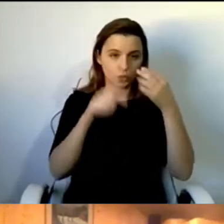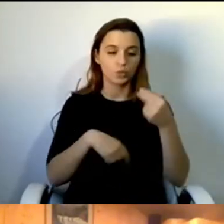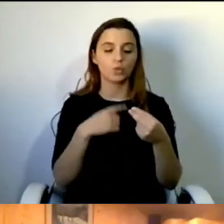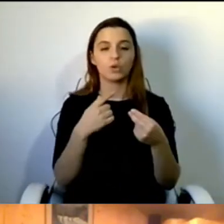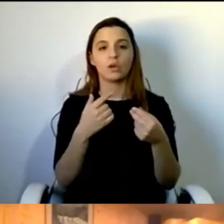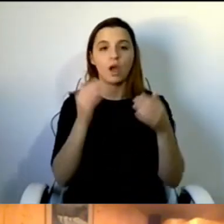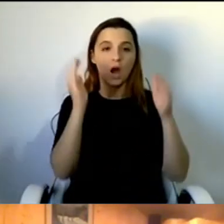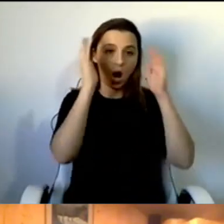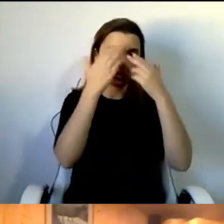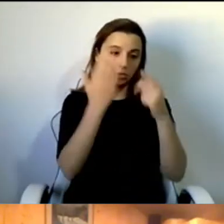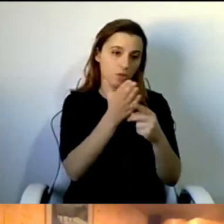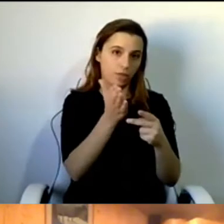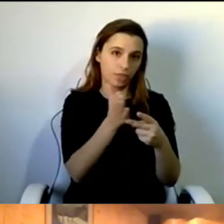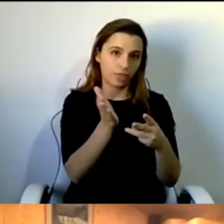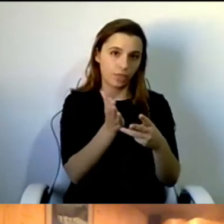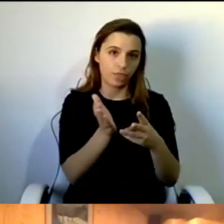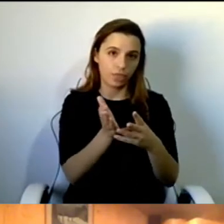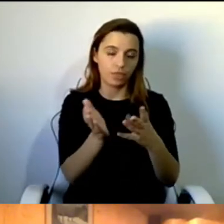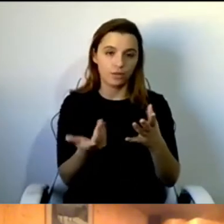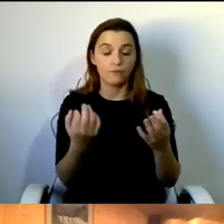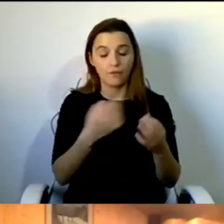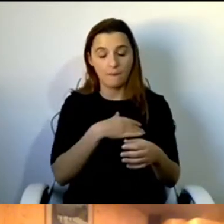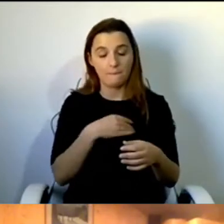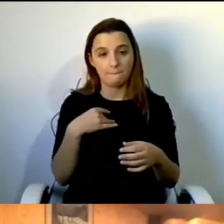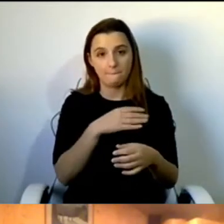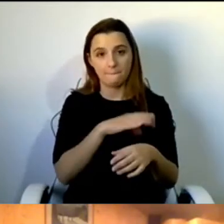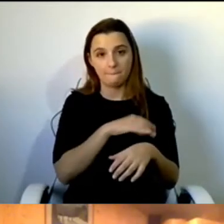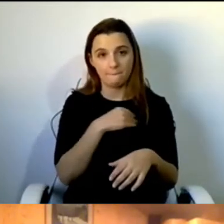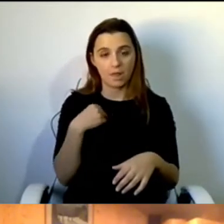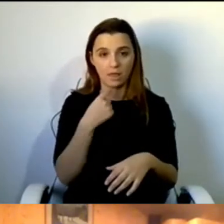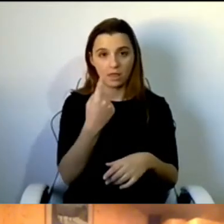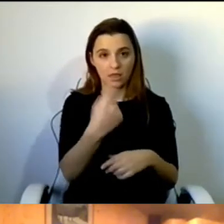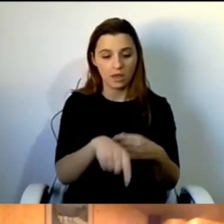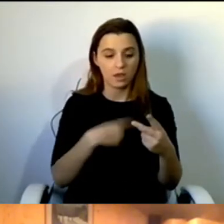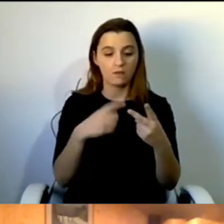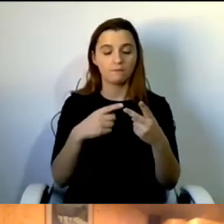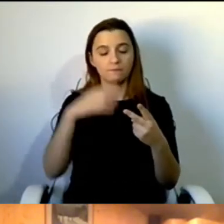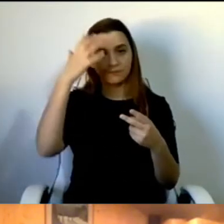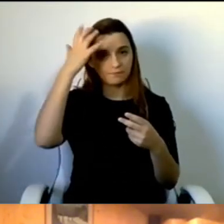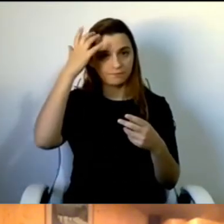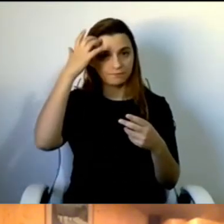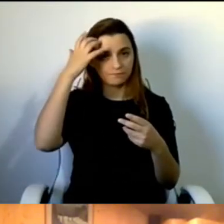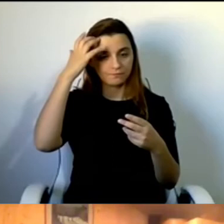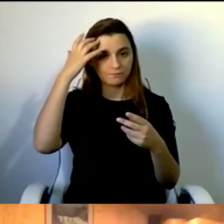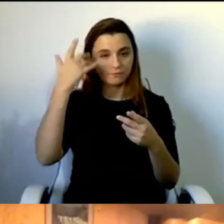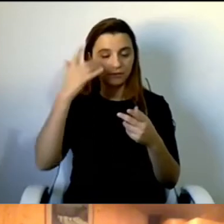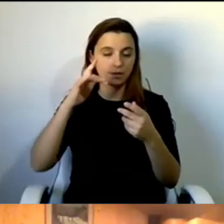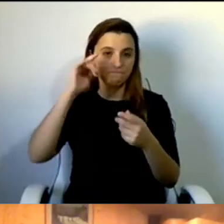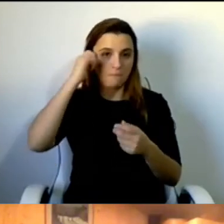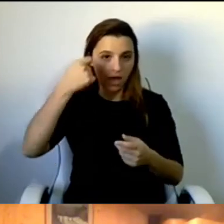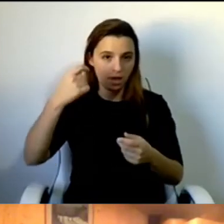diagnosis. The second one is brain damage. And the third one is physical or intellectual disability